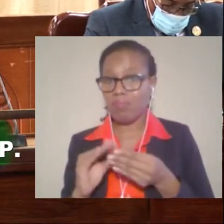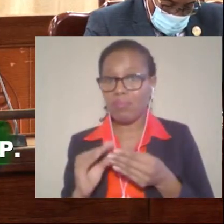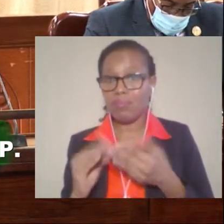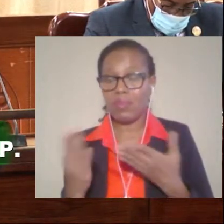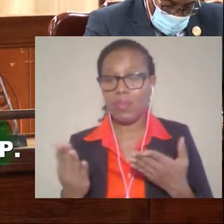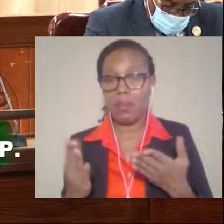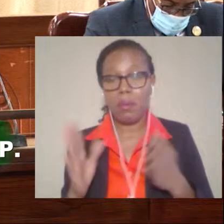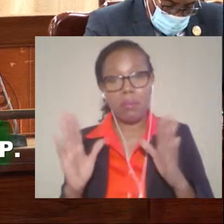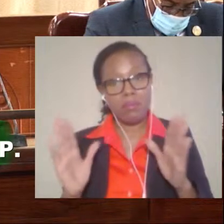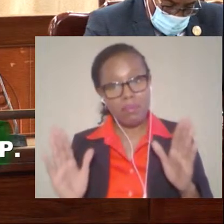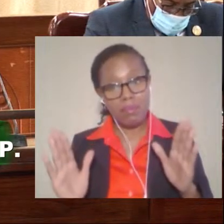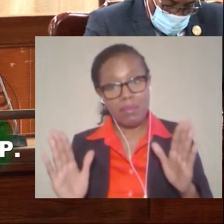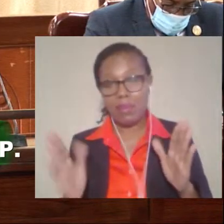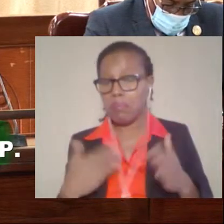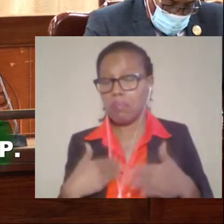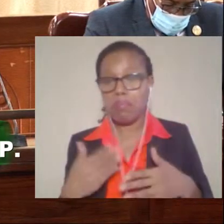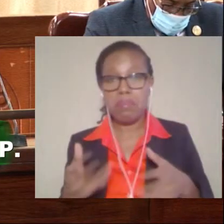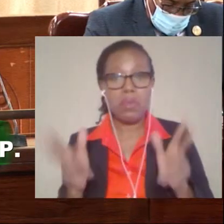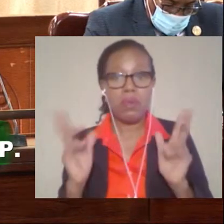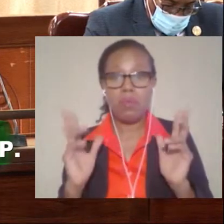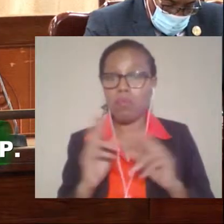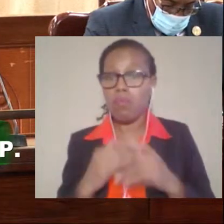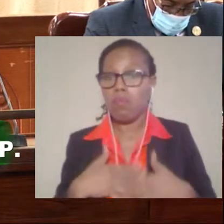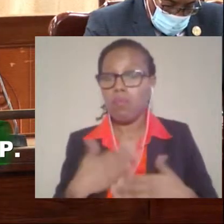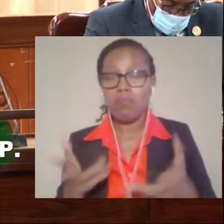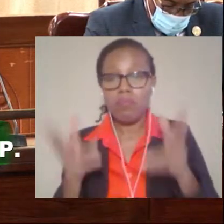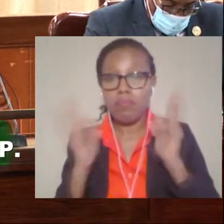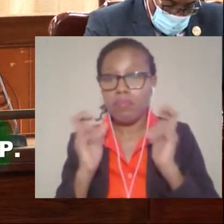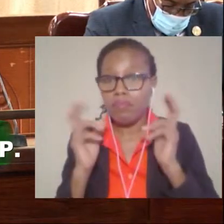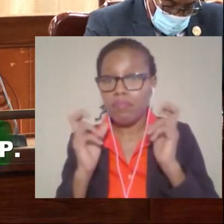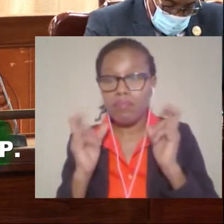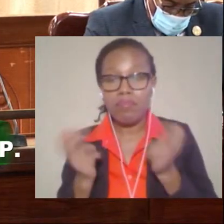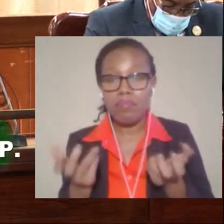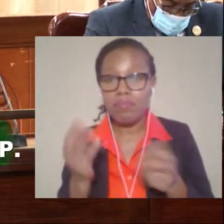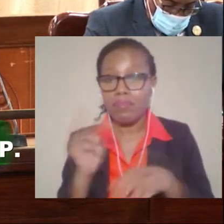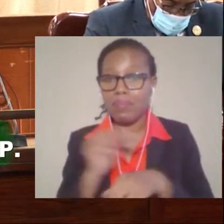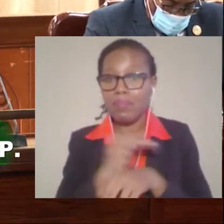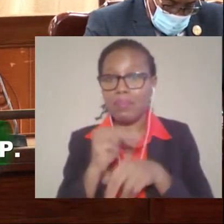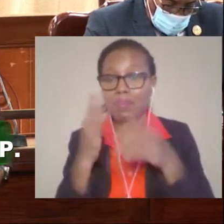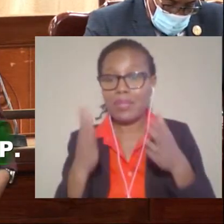the minister if he so designs to do.